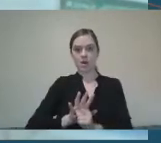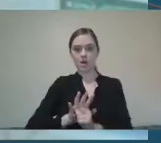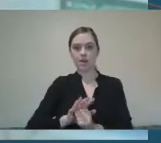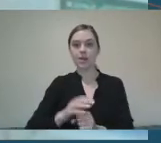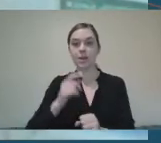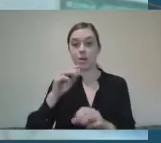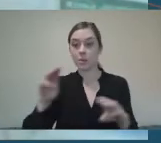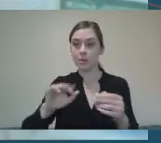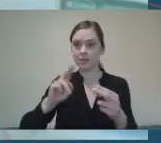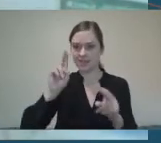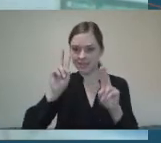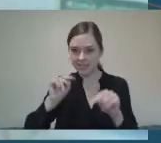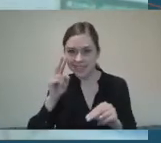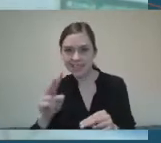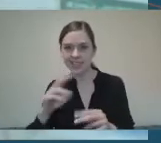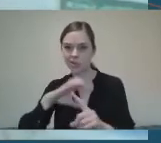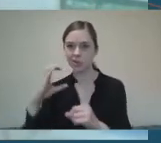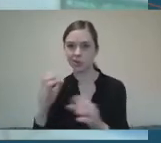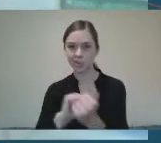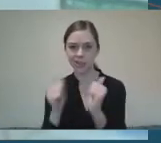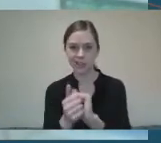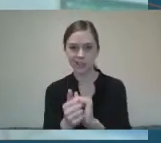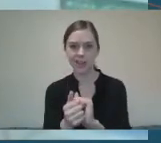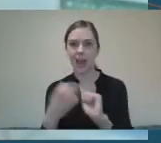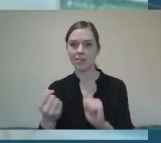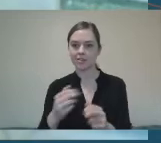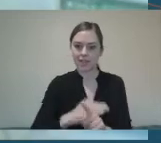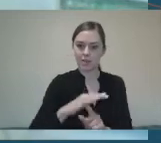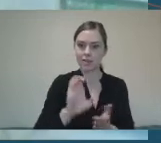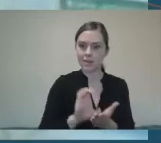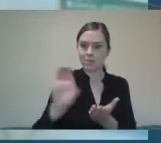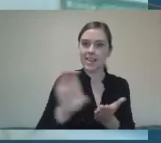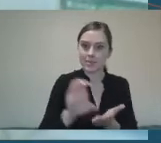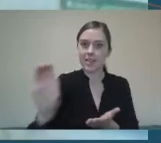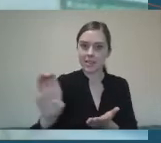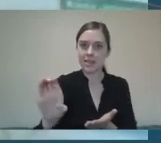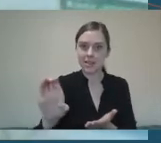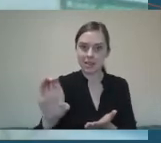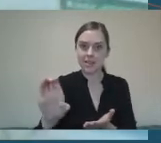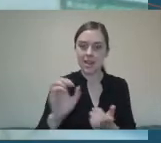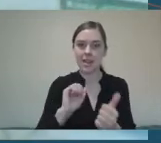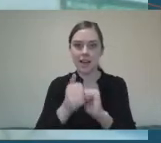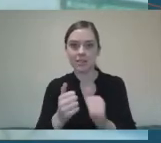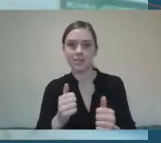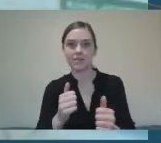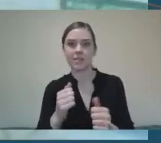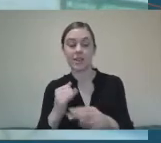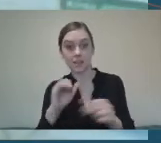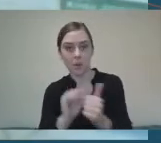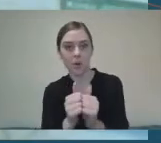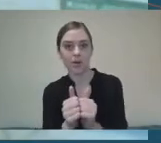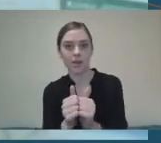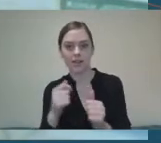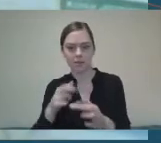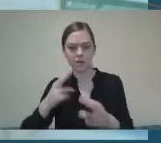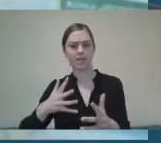in sport but in society in general. We see increased investments in active transport, increased investments in sport. So there's this realization that sport